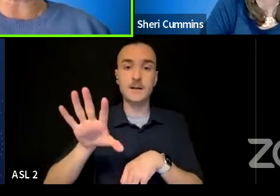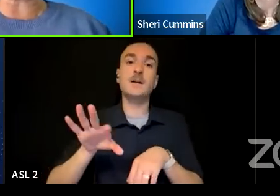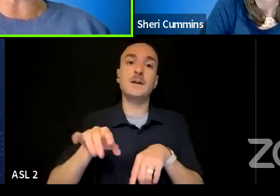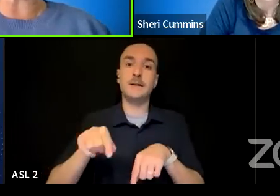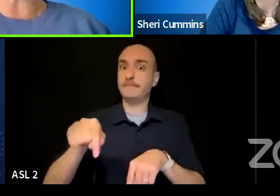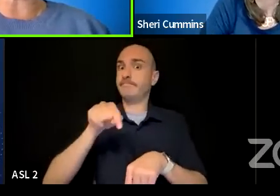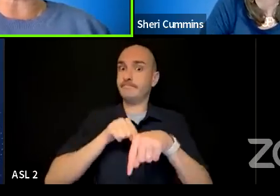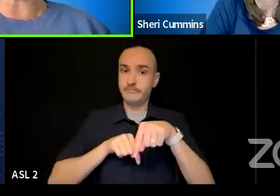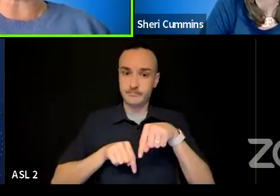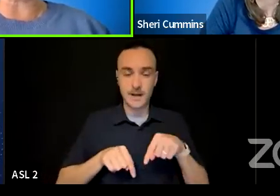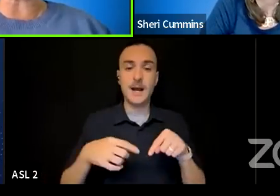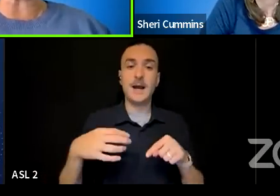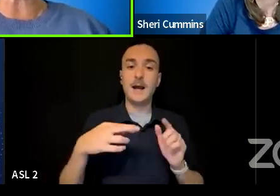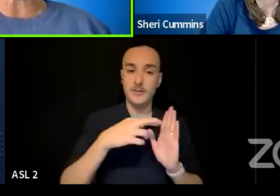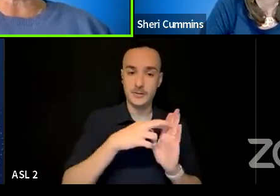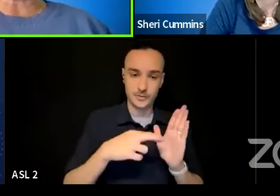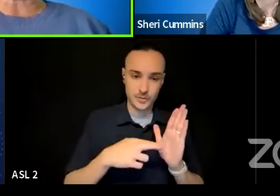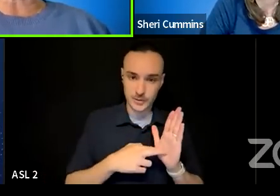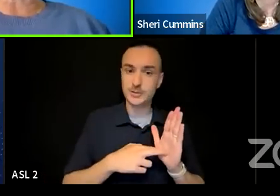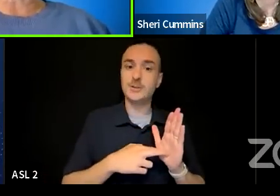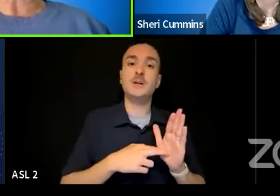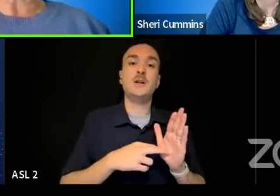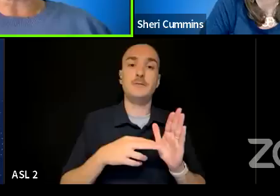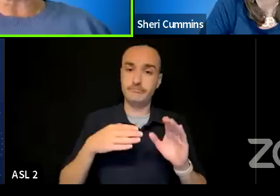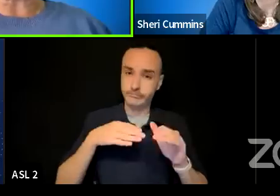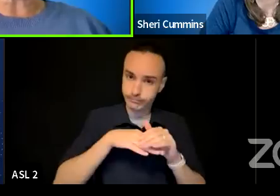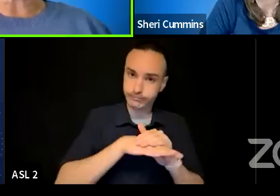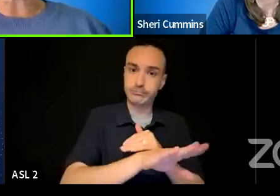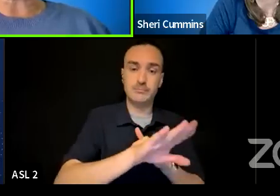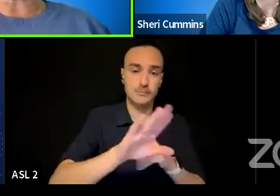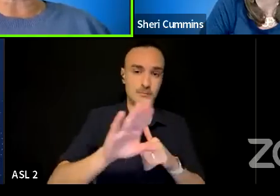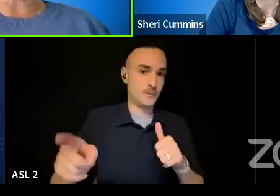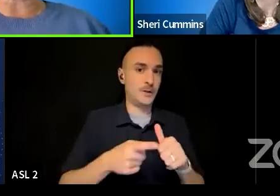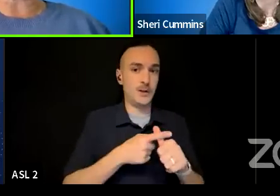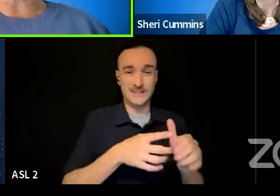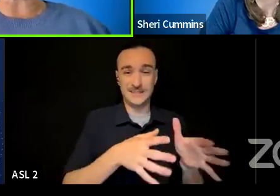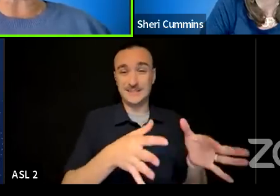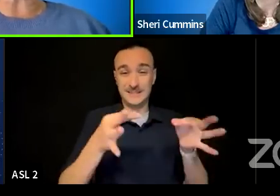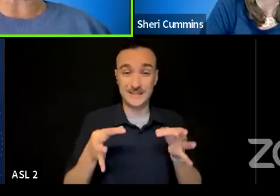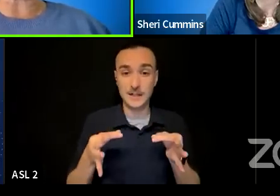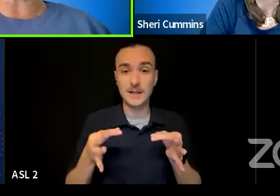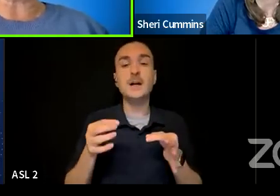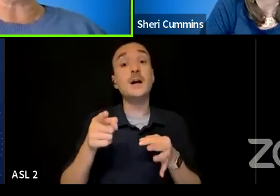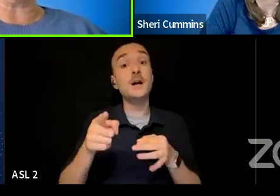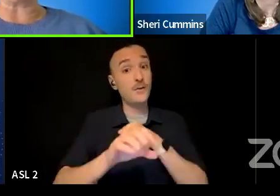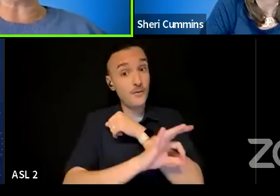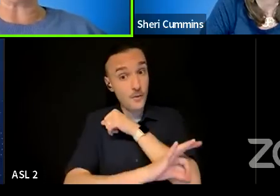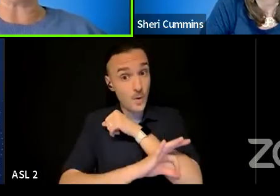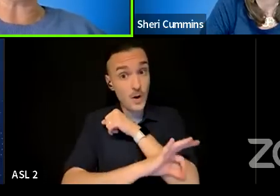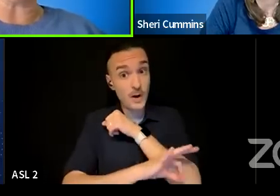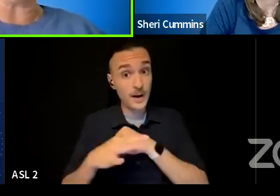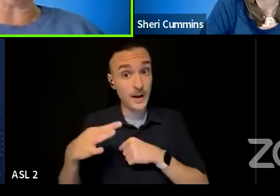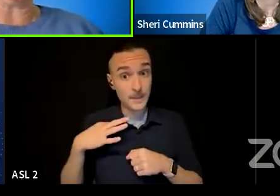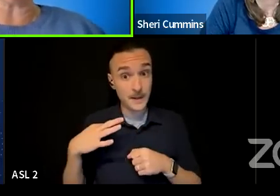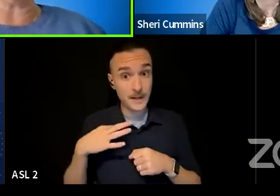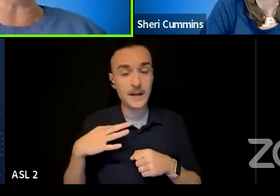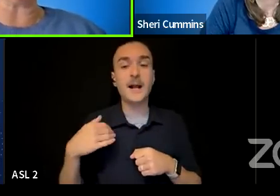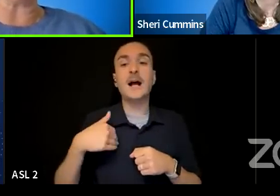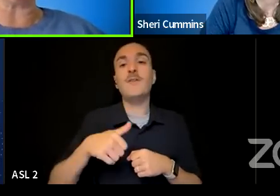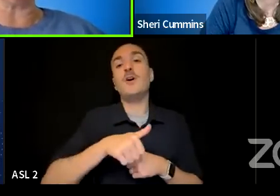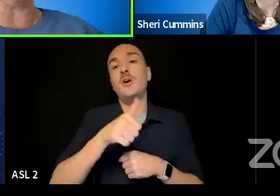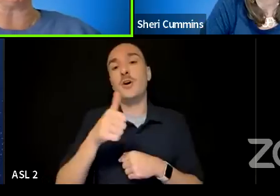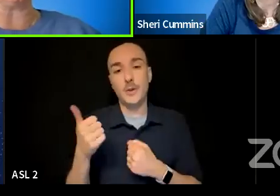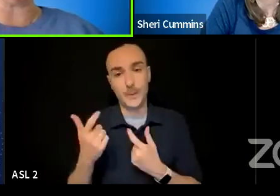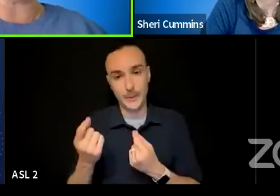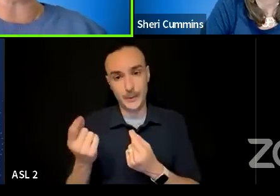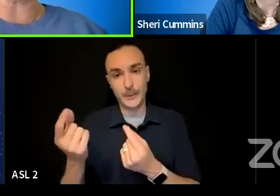process early, because that's very important. There is one extra step for foreign applicants where they have to fill out an NCAGE number,